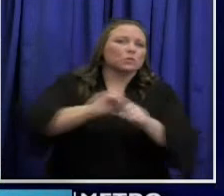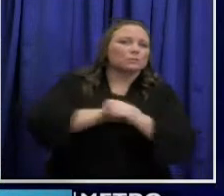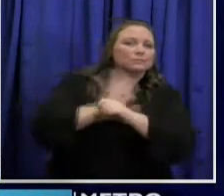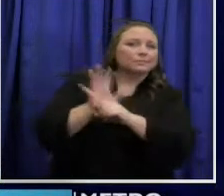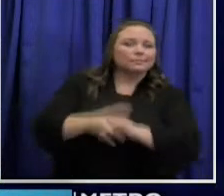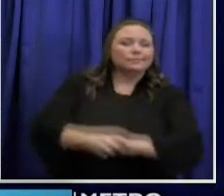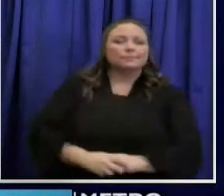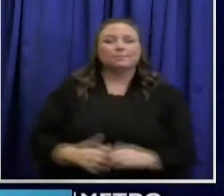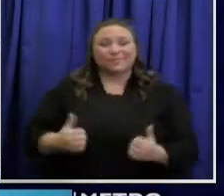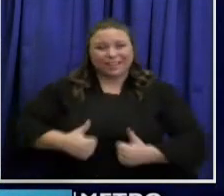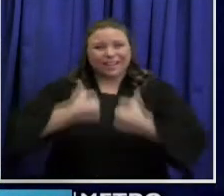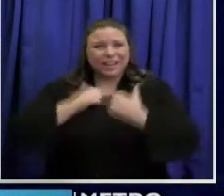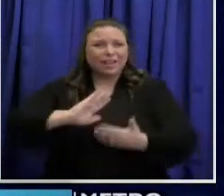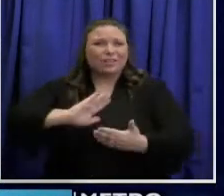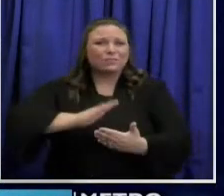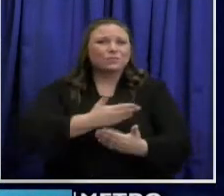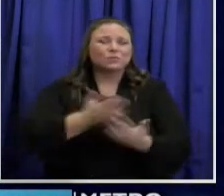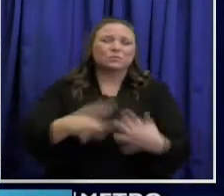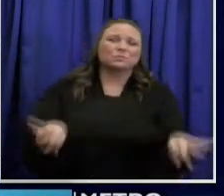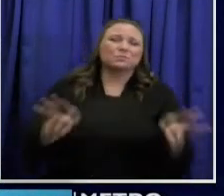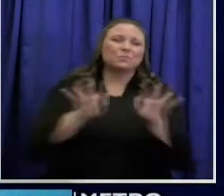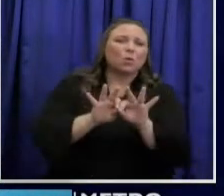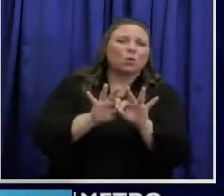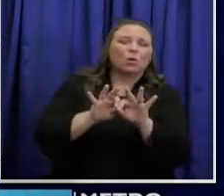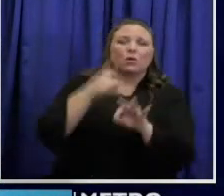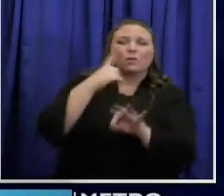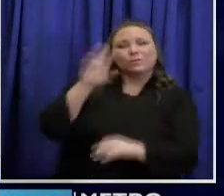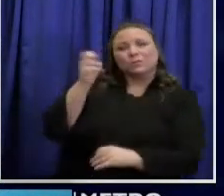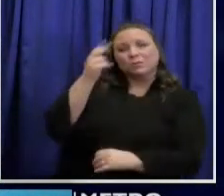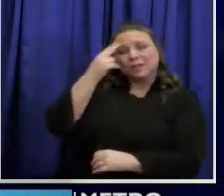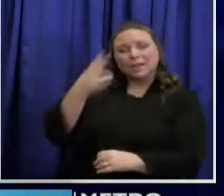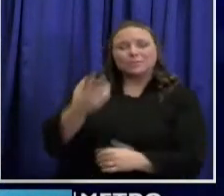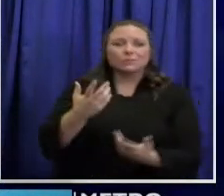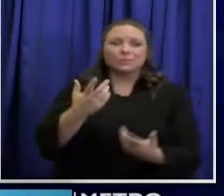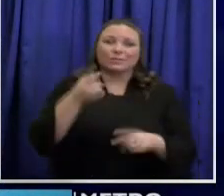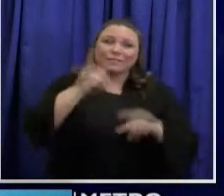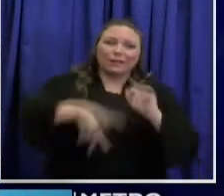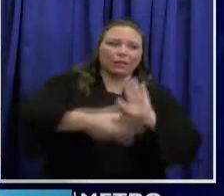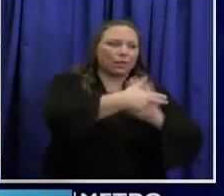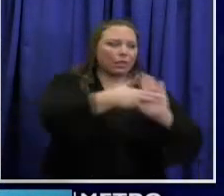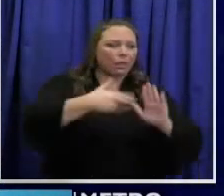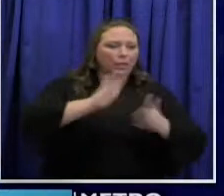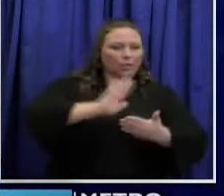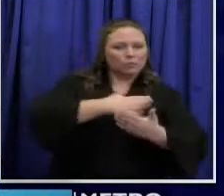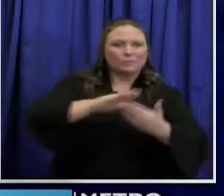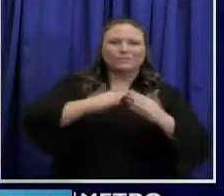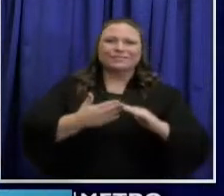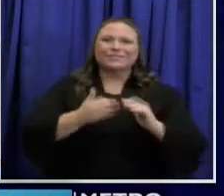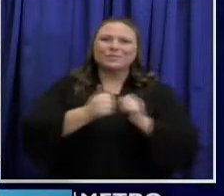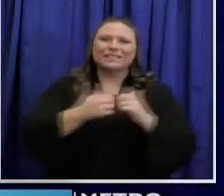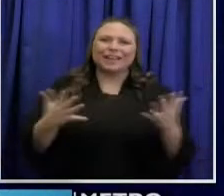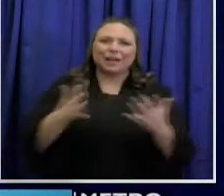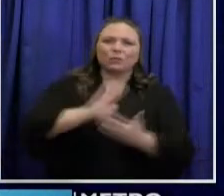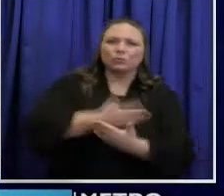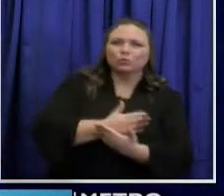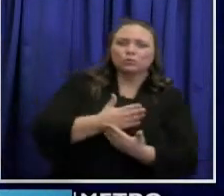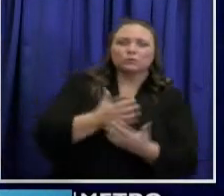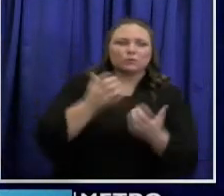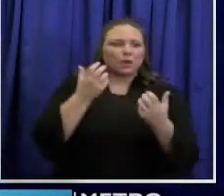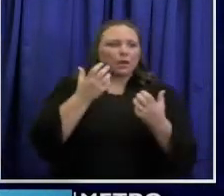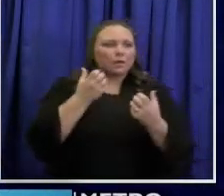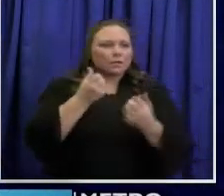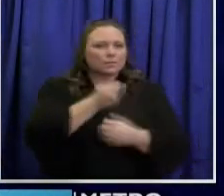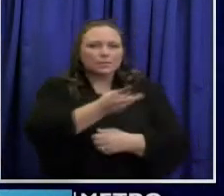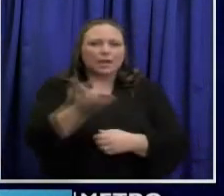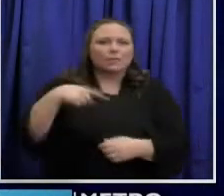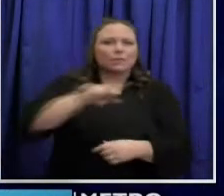live music is a vital part of Nashville. We wouldn't be Music City without it. And so many of our restaurants and other entertainment venues depend